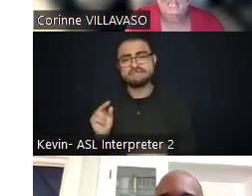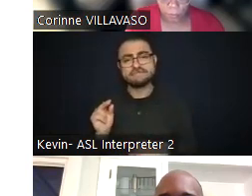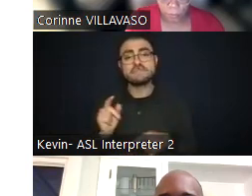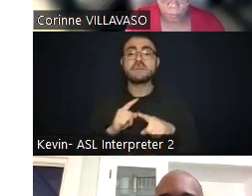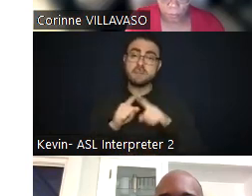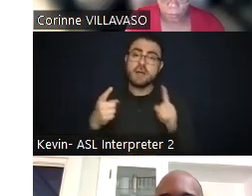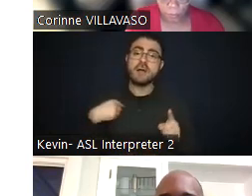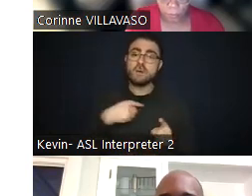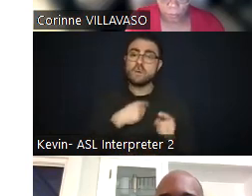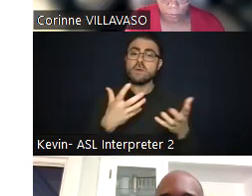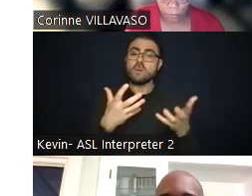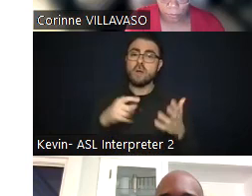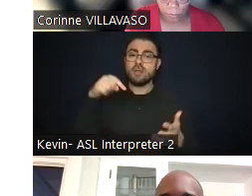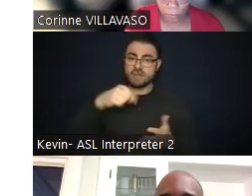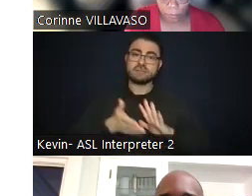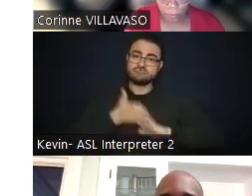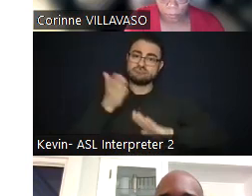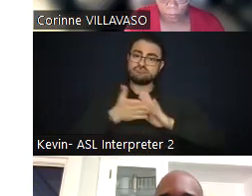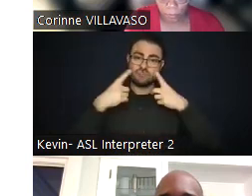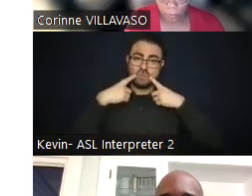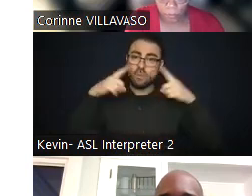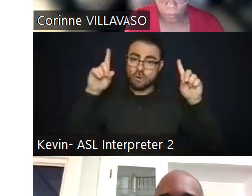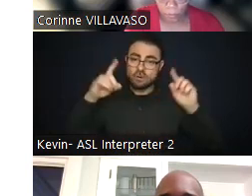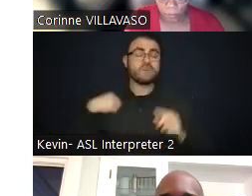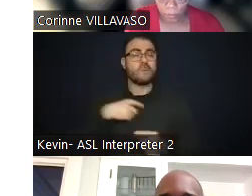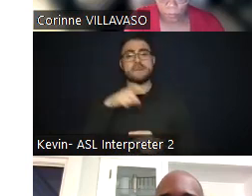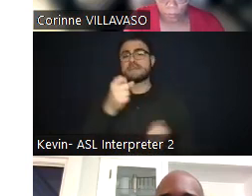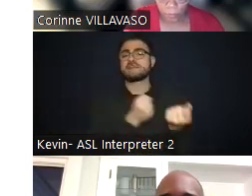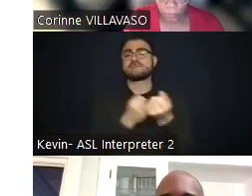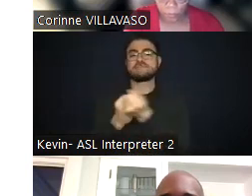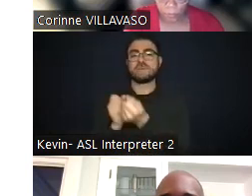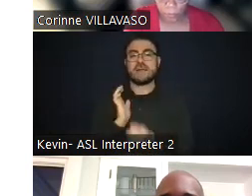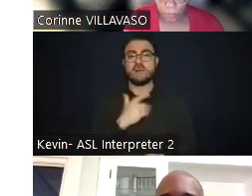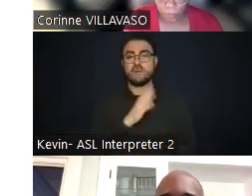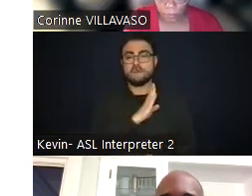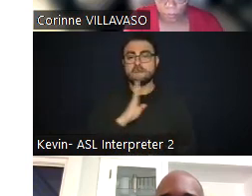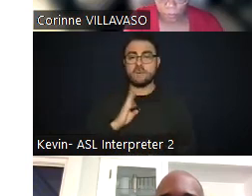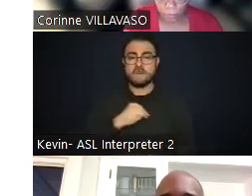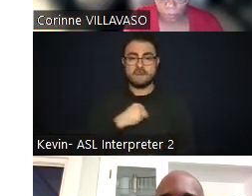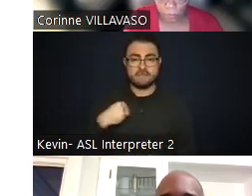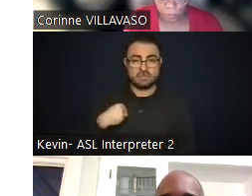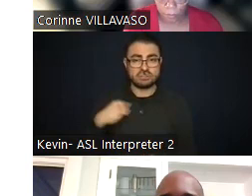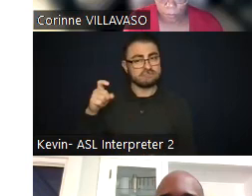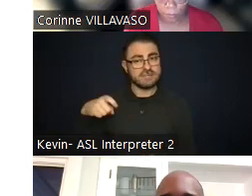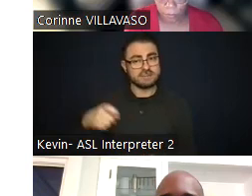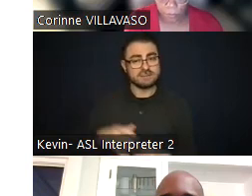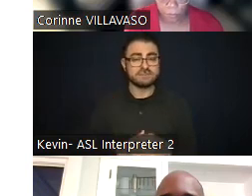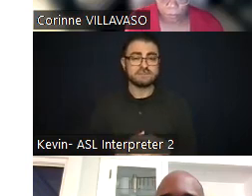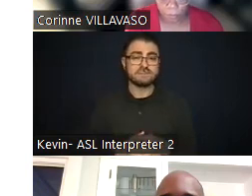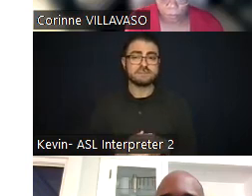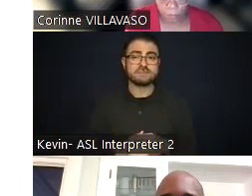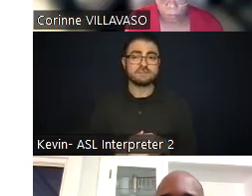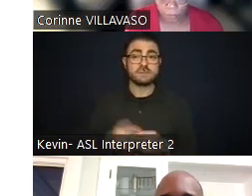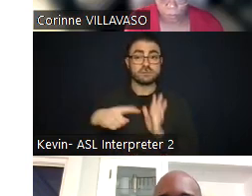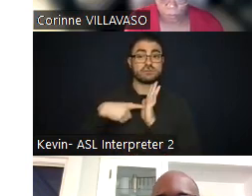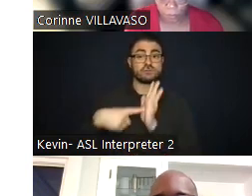We want this to work. We have to support our board members in a way that shows that these